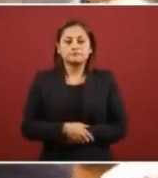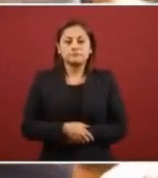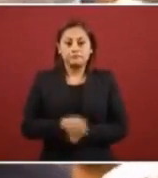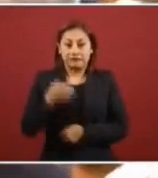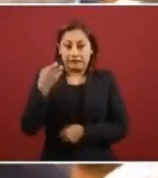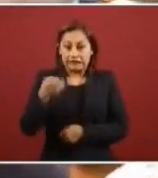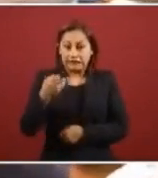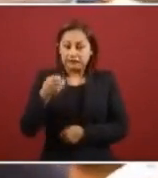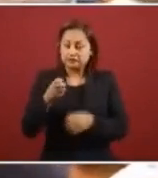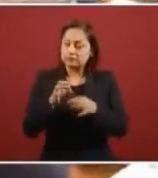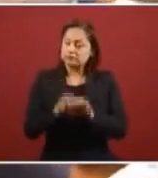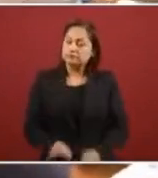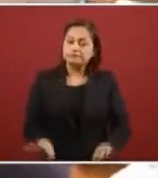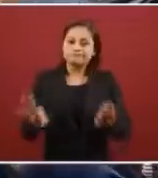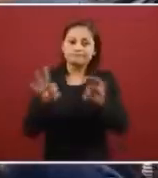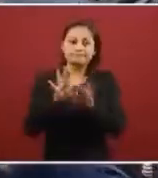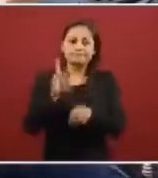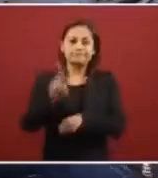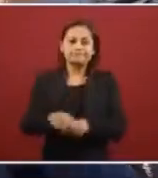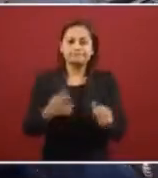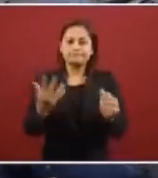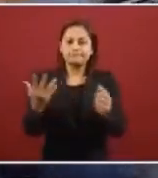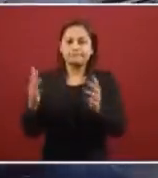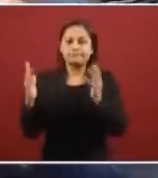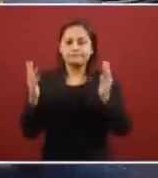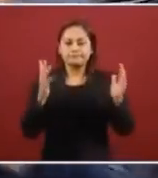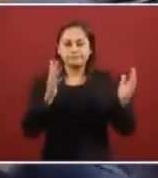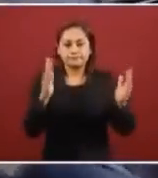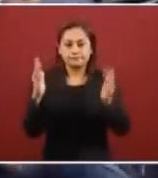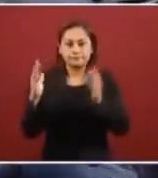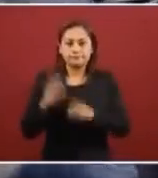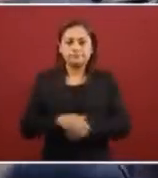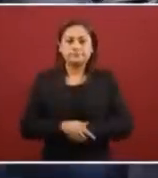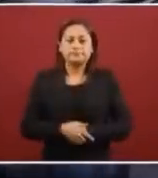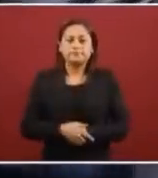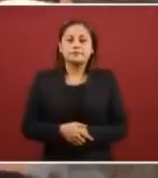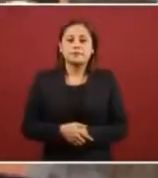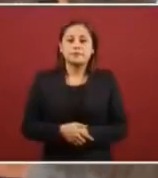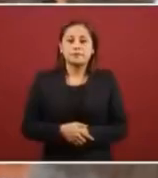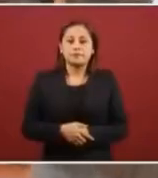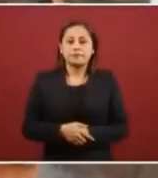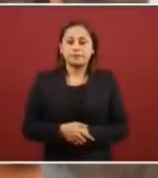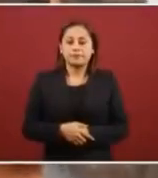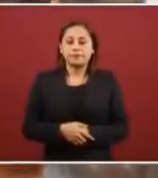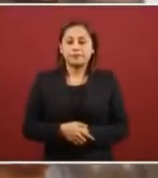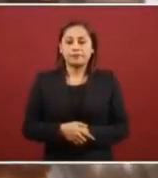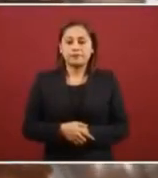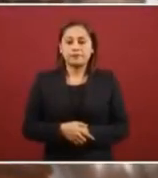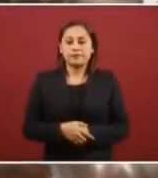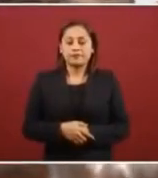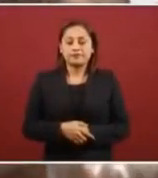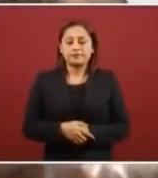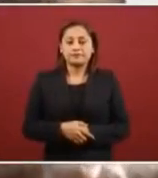and this is a very advantageous and French